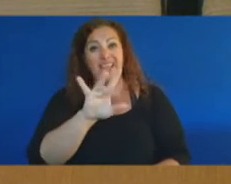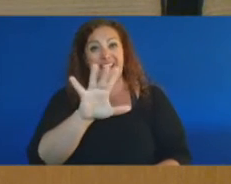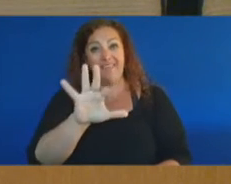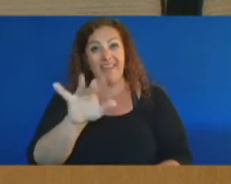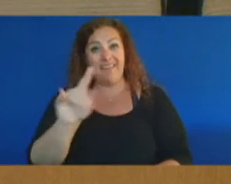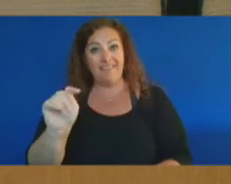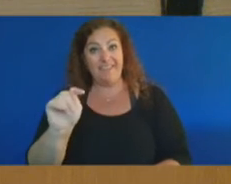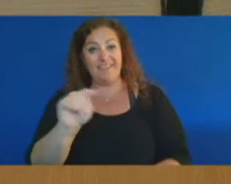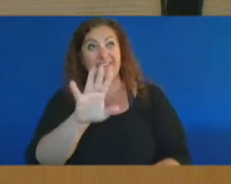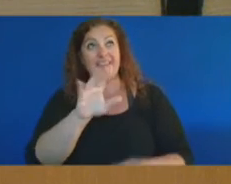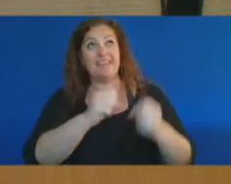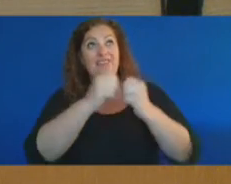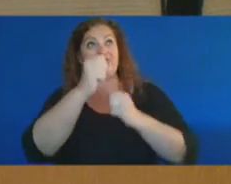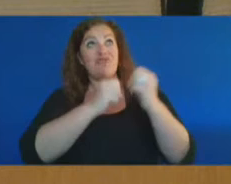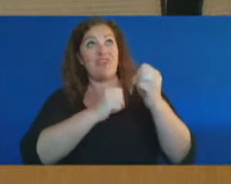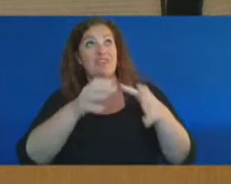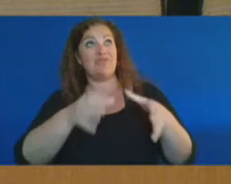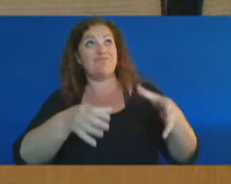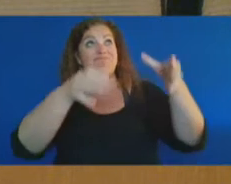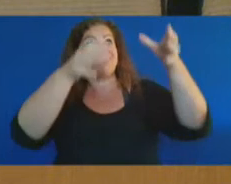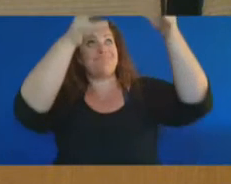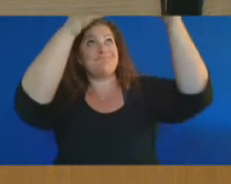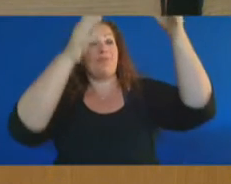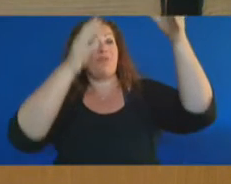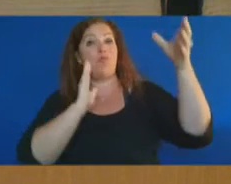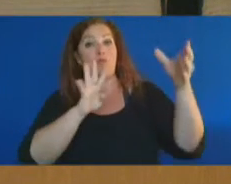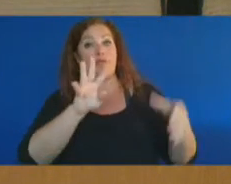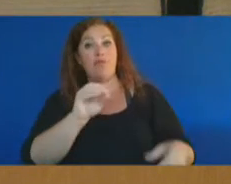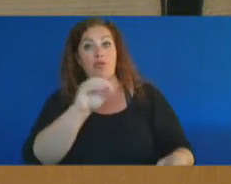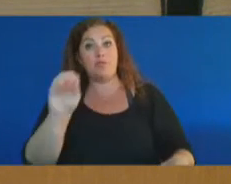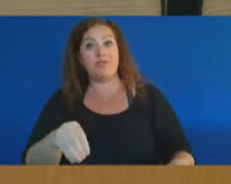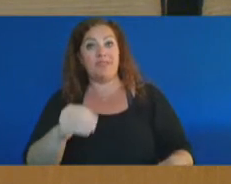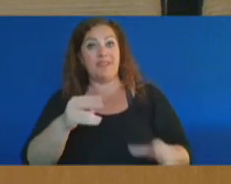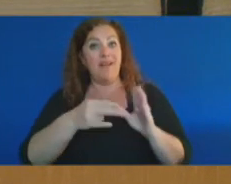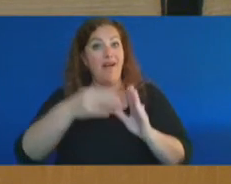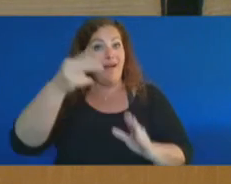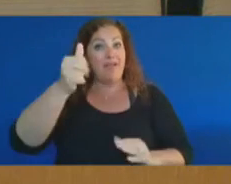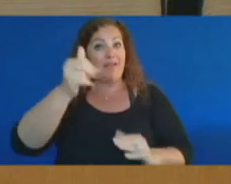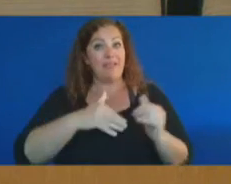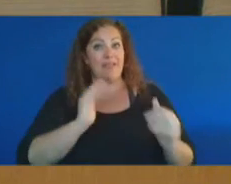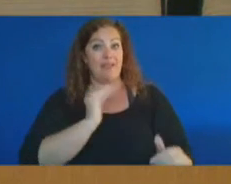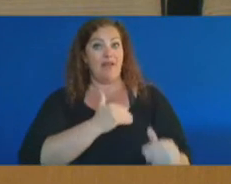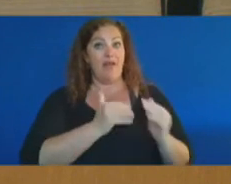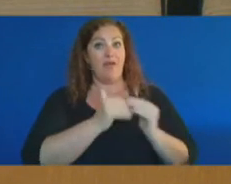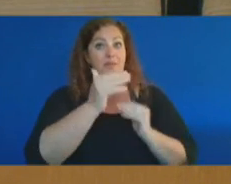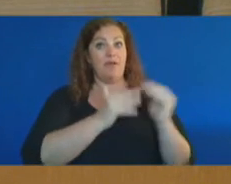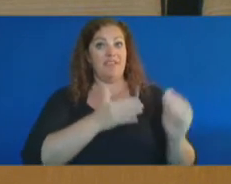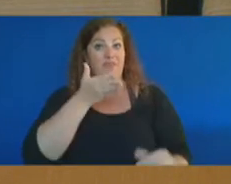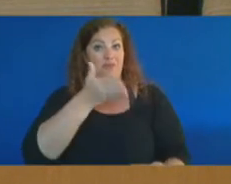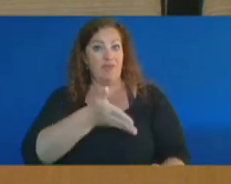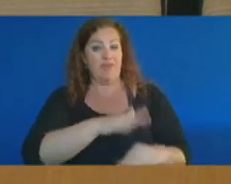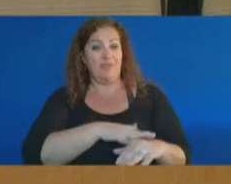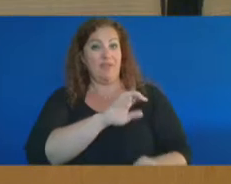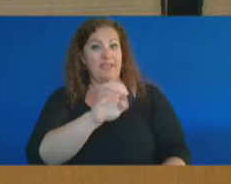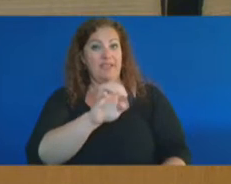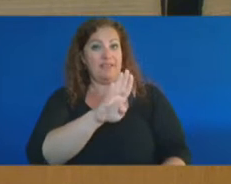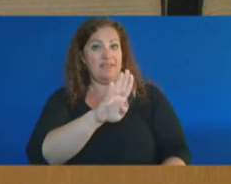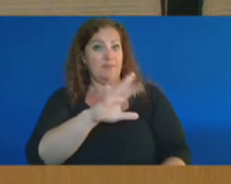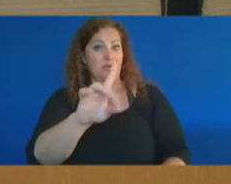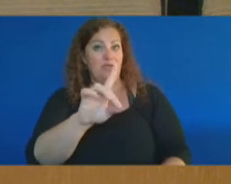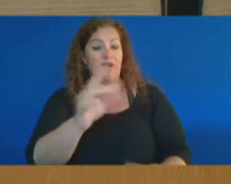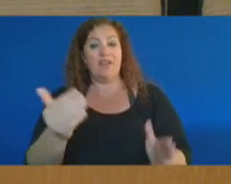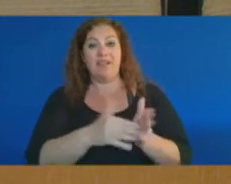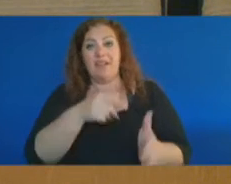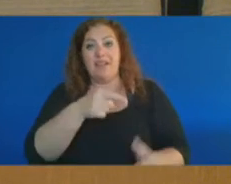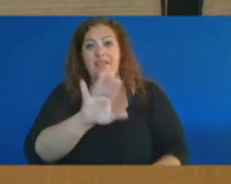structure that would go there would be 40% higher than our building right there on East Boulevard and again this is just